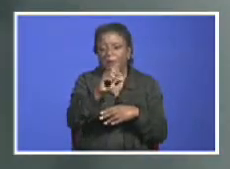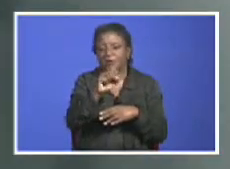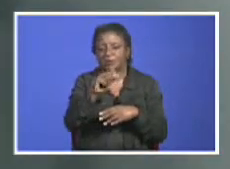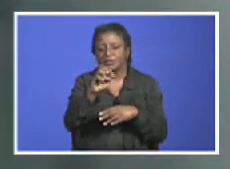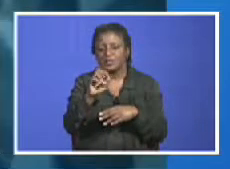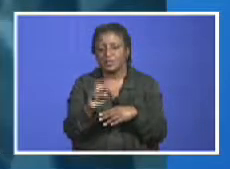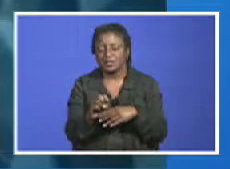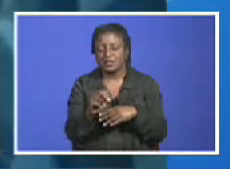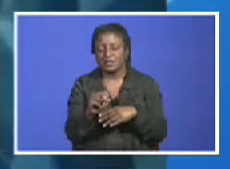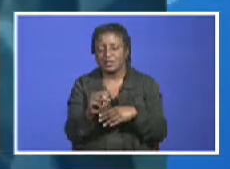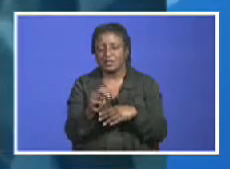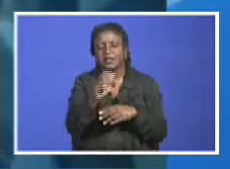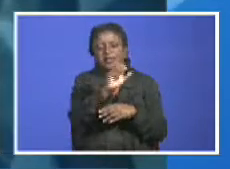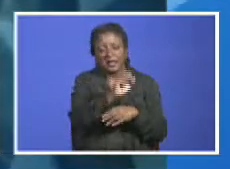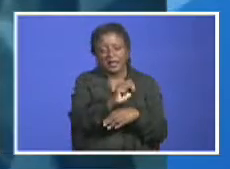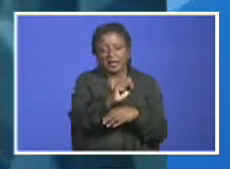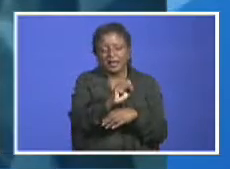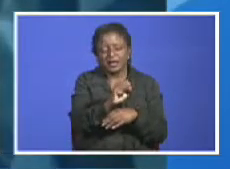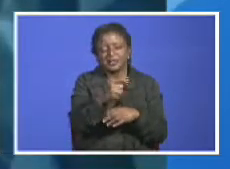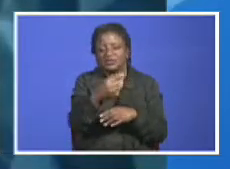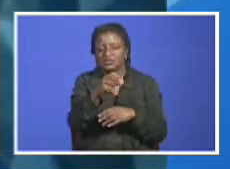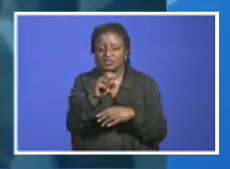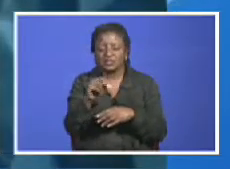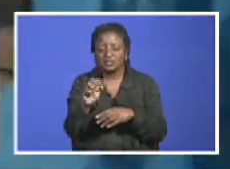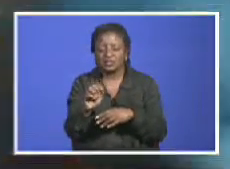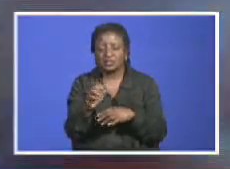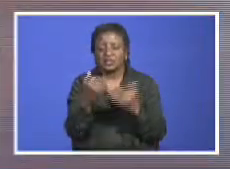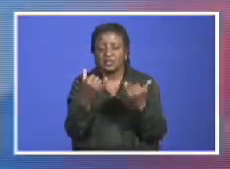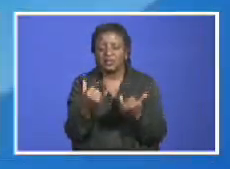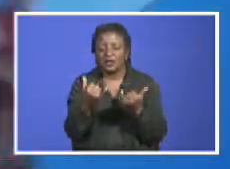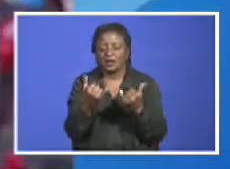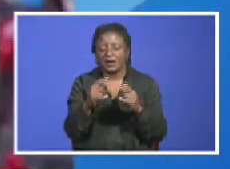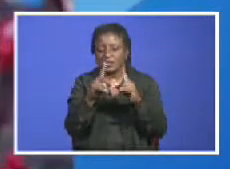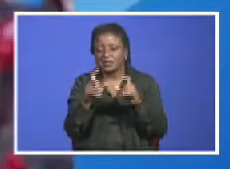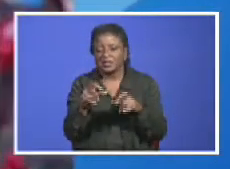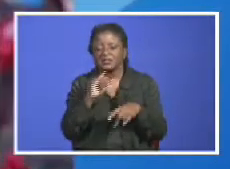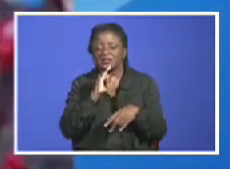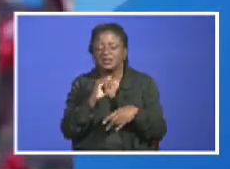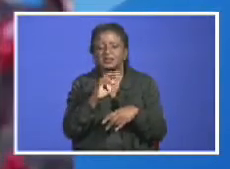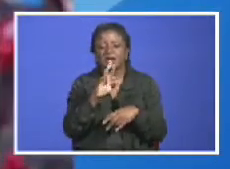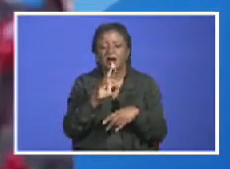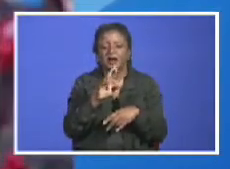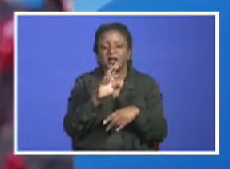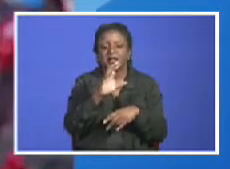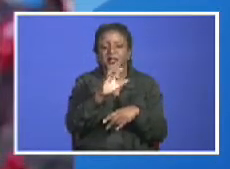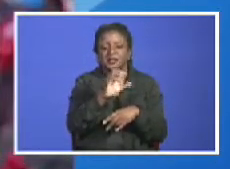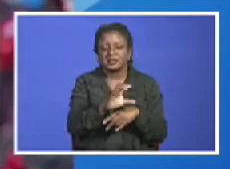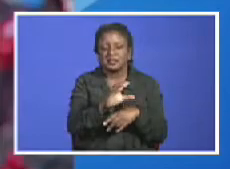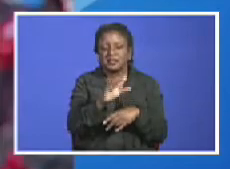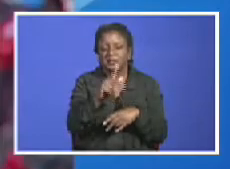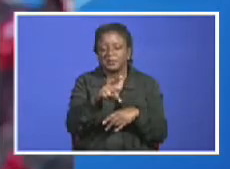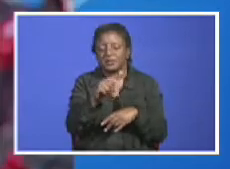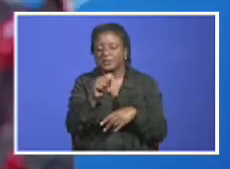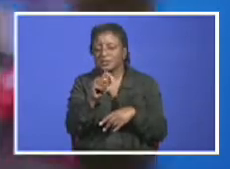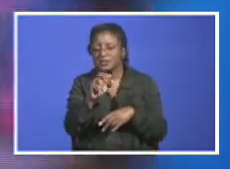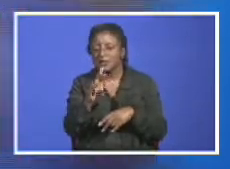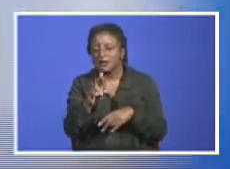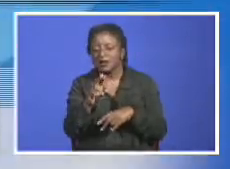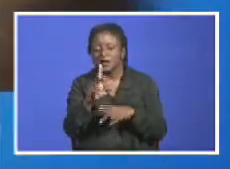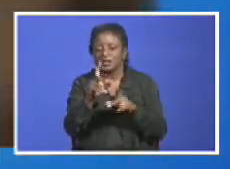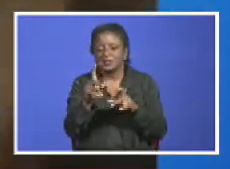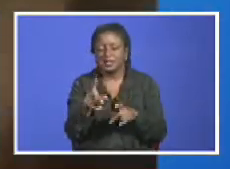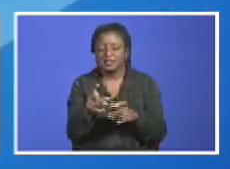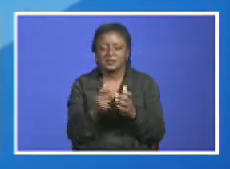COVID-19 testing standard is the RT-PCR test, but here's what would happen if lab officials encounter